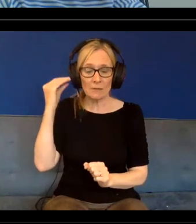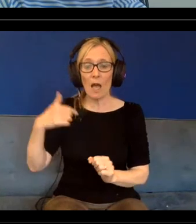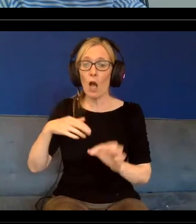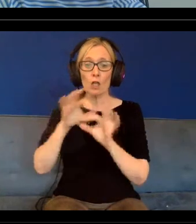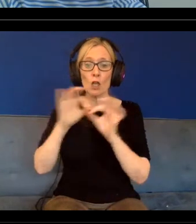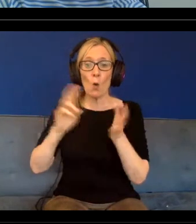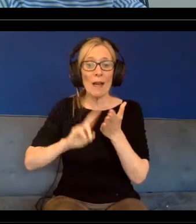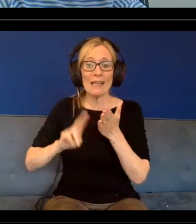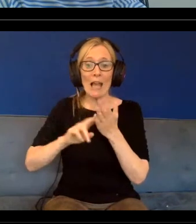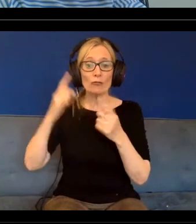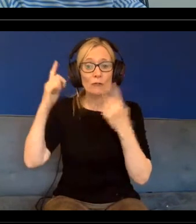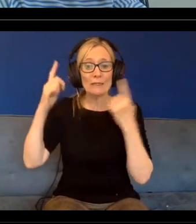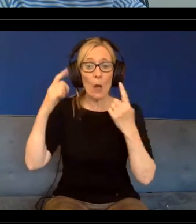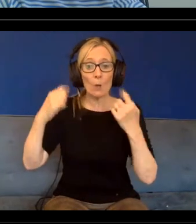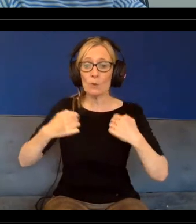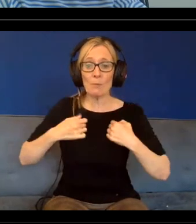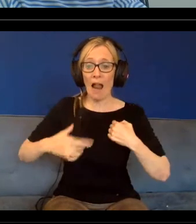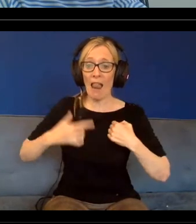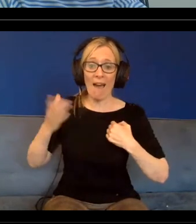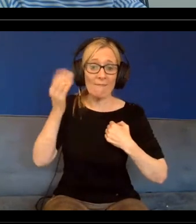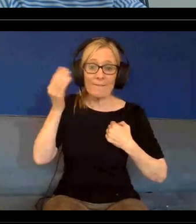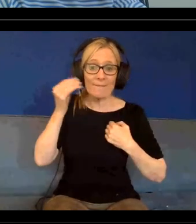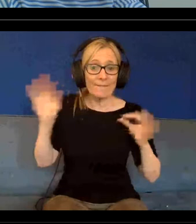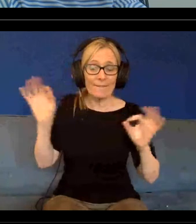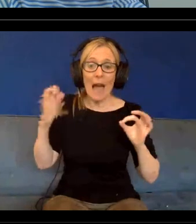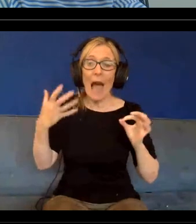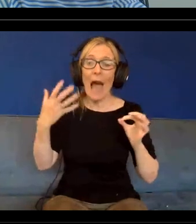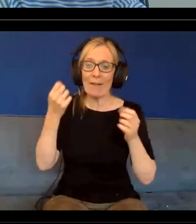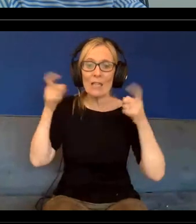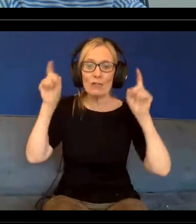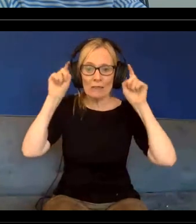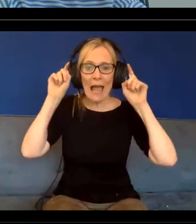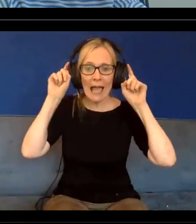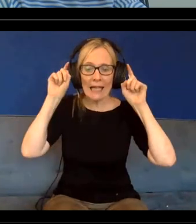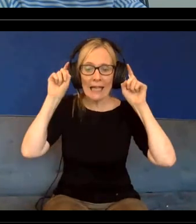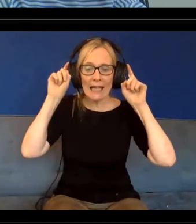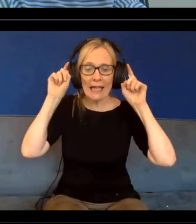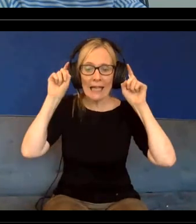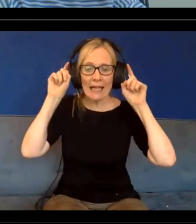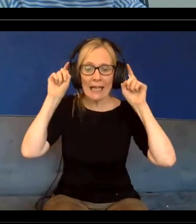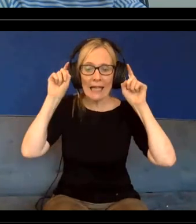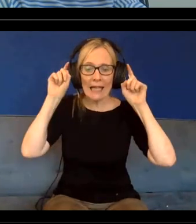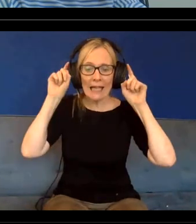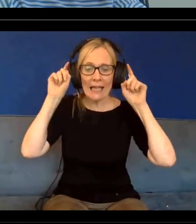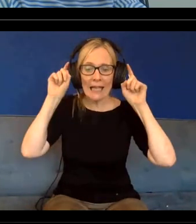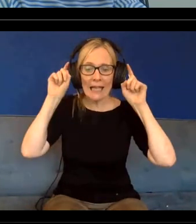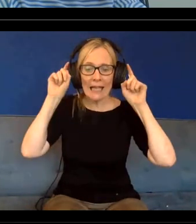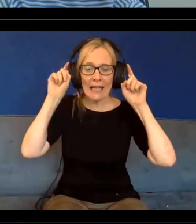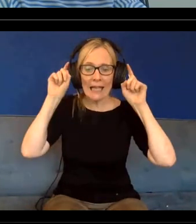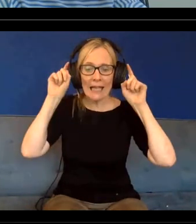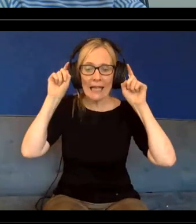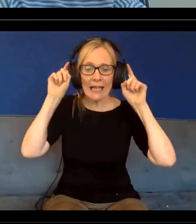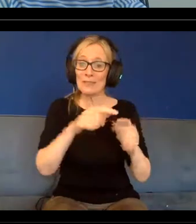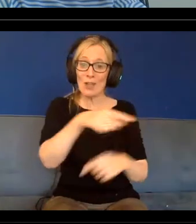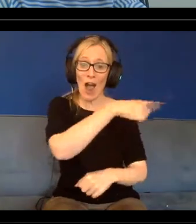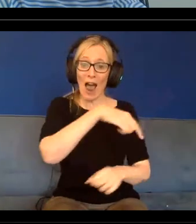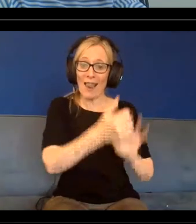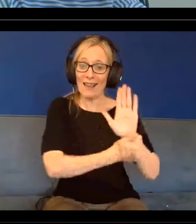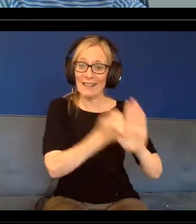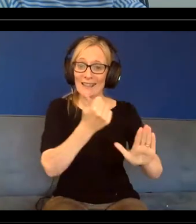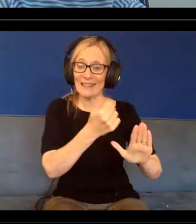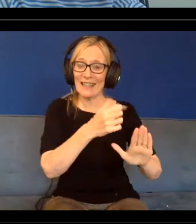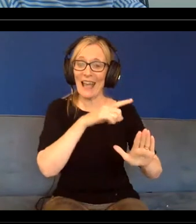aids, which enables me to hear some sound. I come from a musical family, which means they showed me the